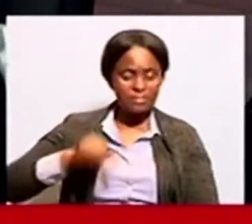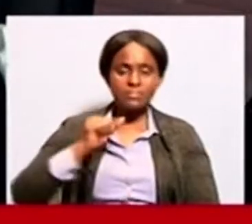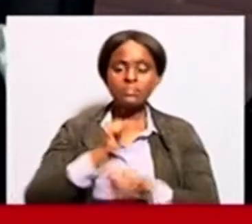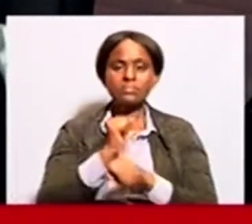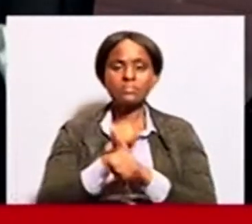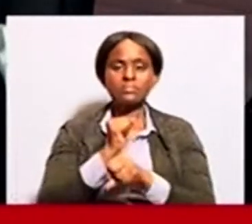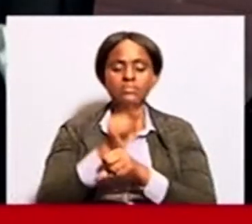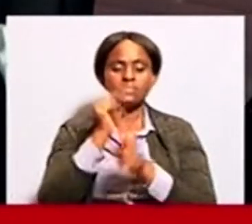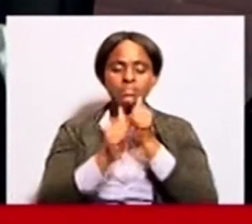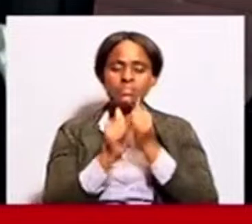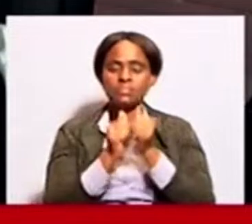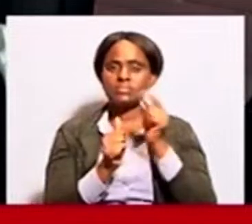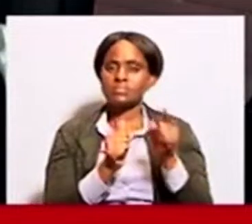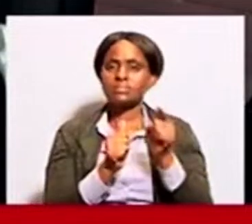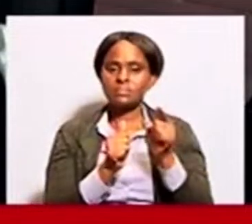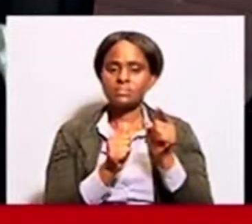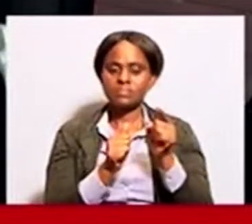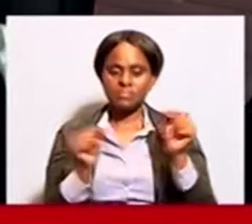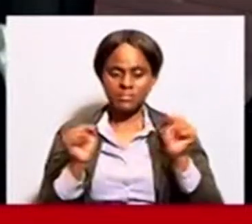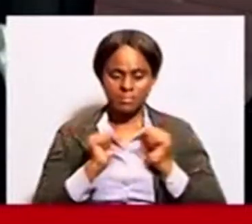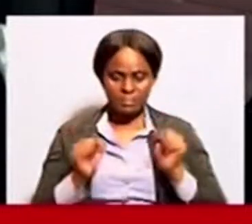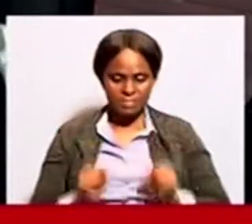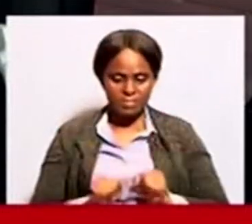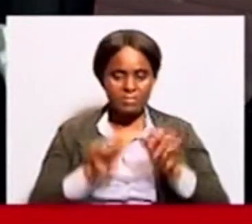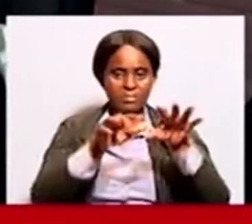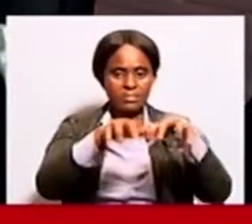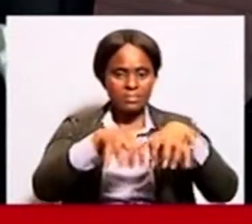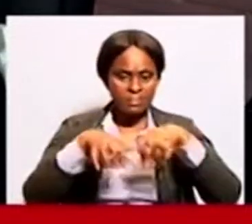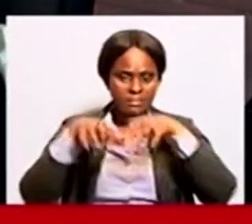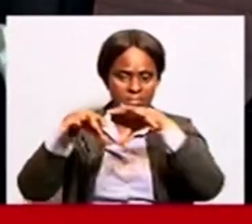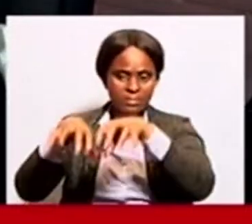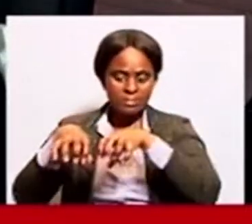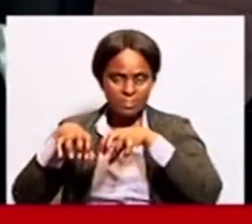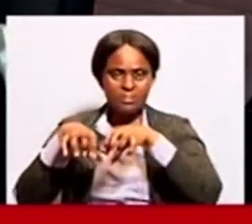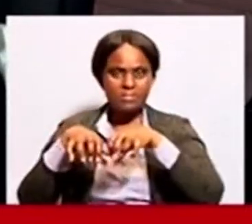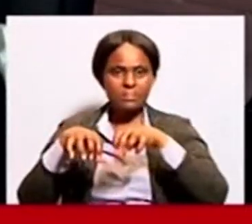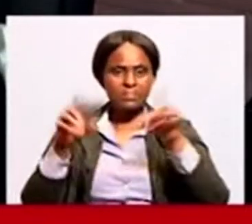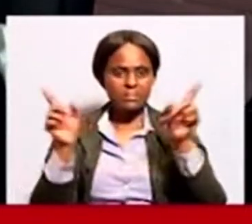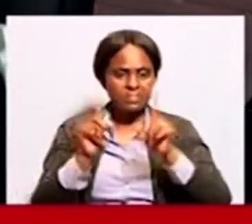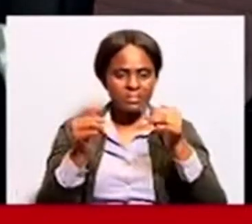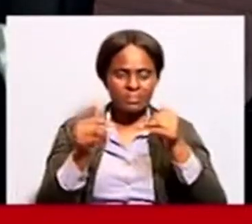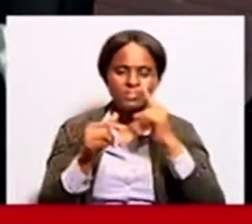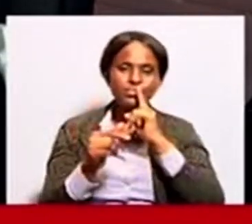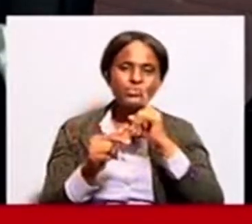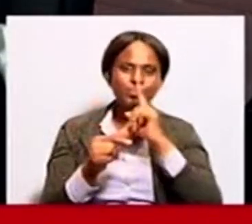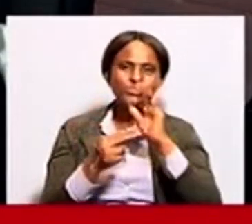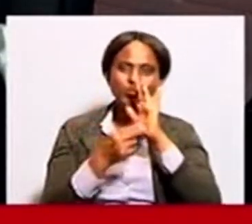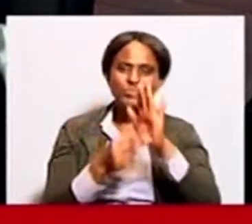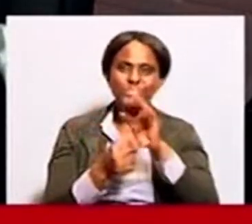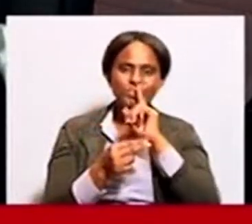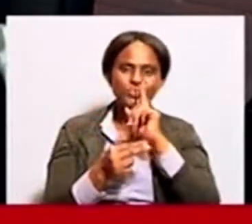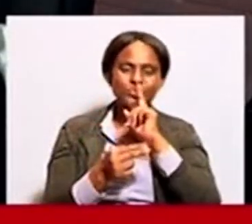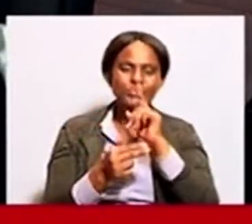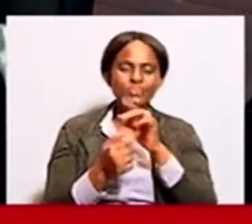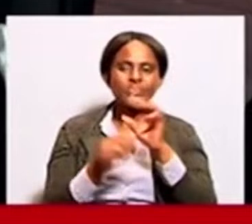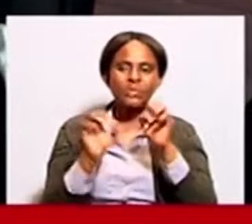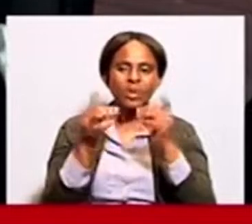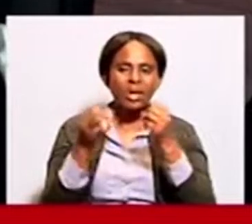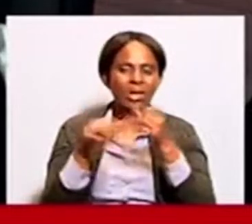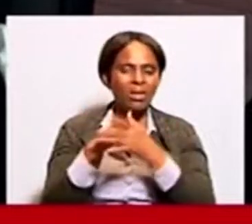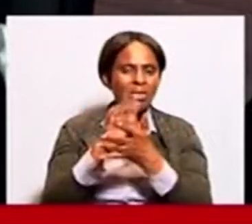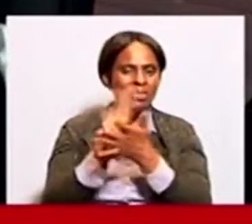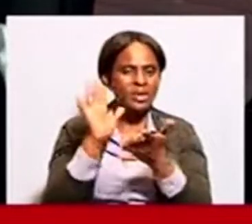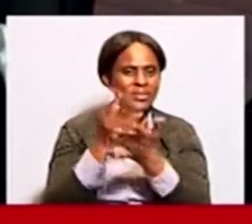the status of the grader. Where is the proof? Or, okay, how much